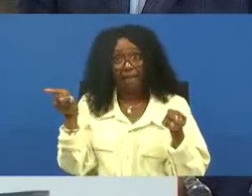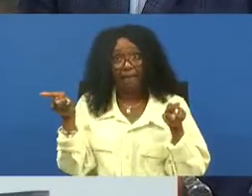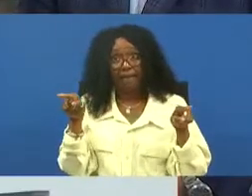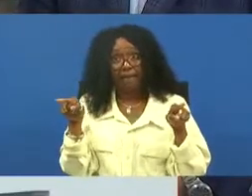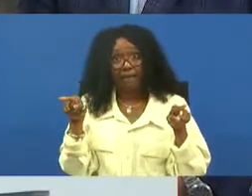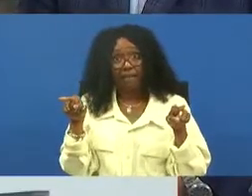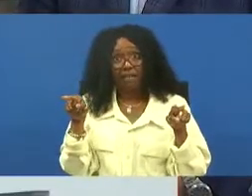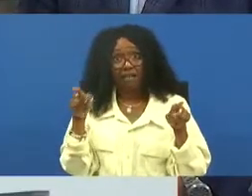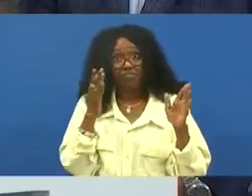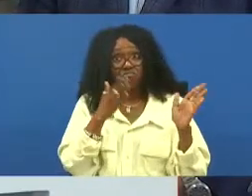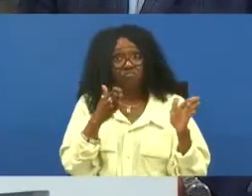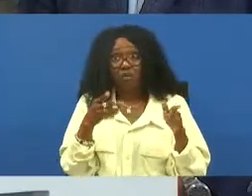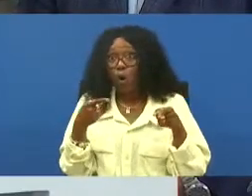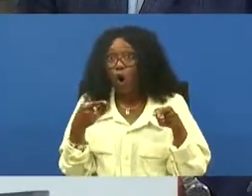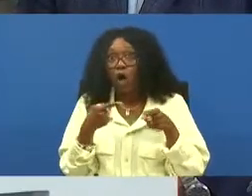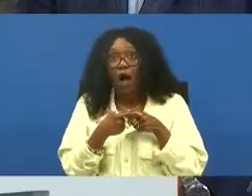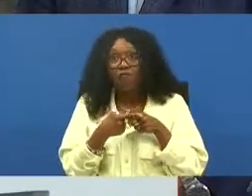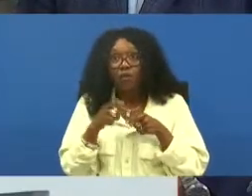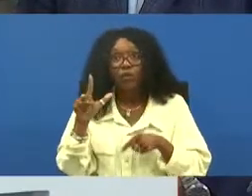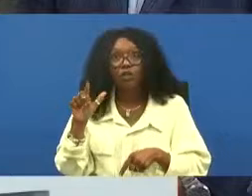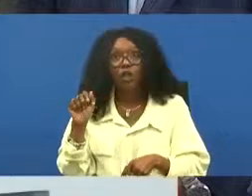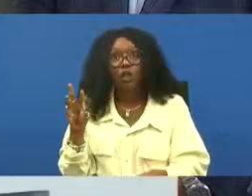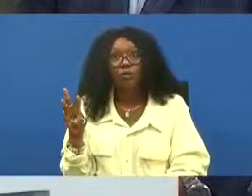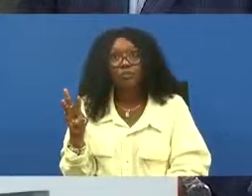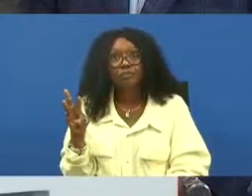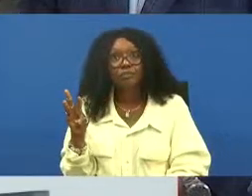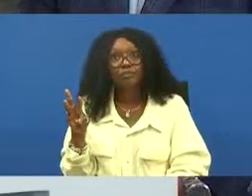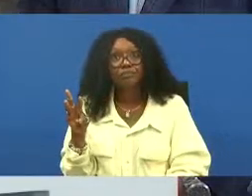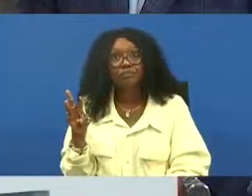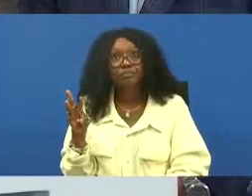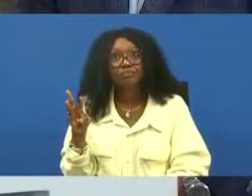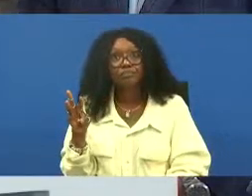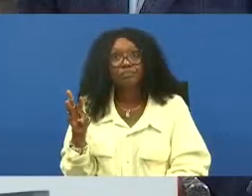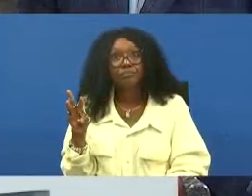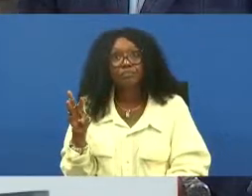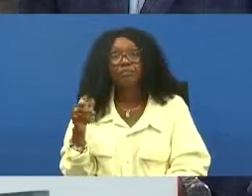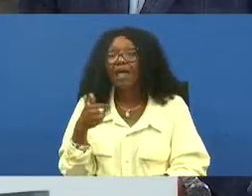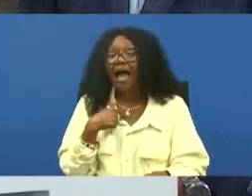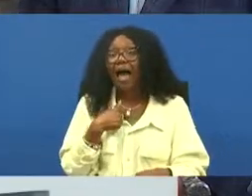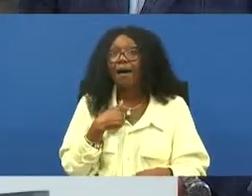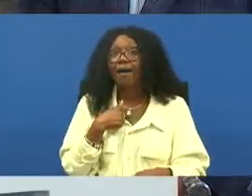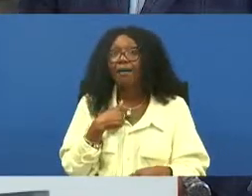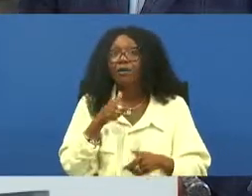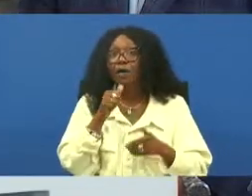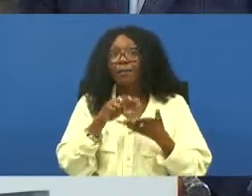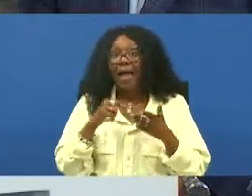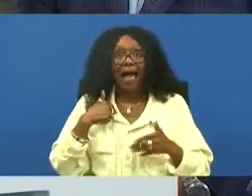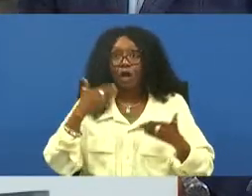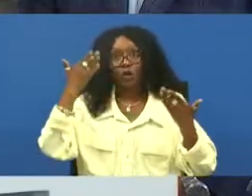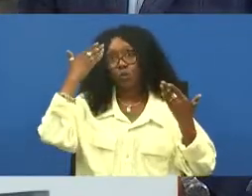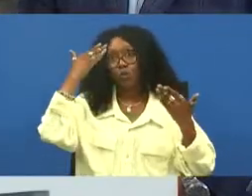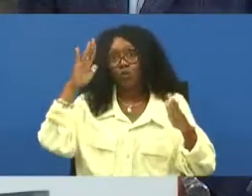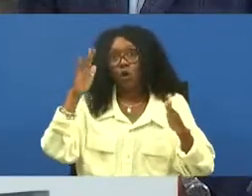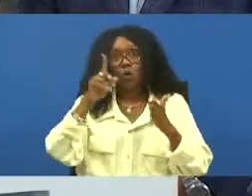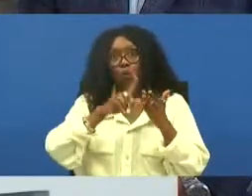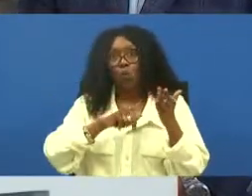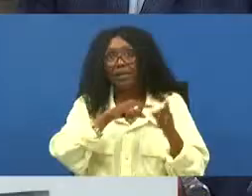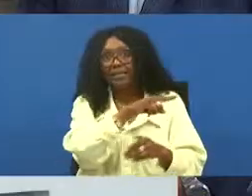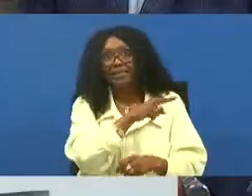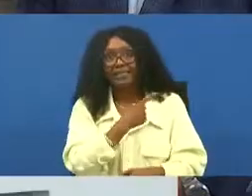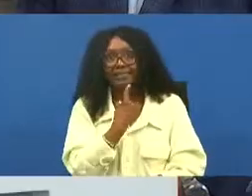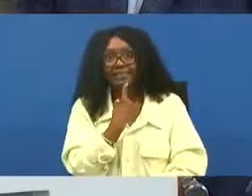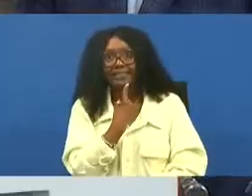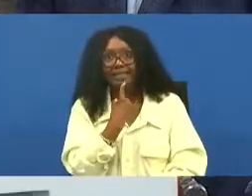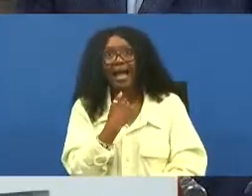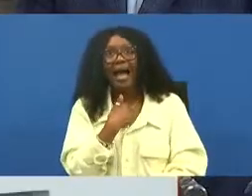that in order? Is that in conflict with the law? And I don't want to not answer your question, but I don't know based on what he said. I did talk